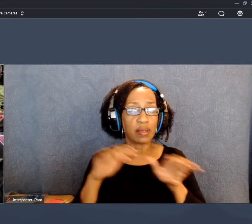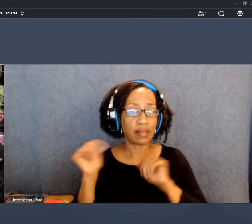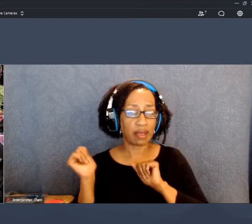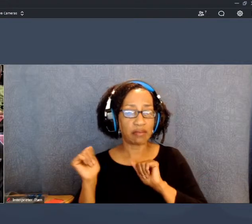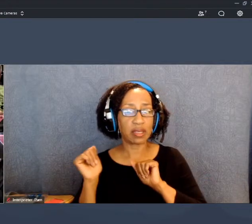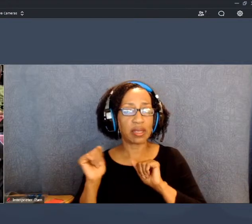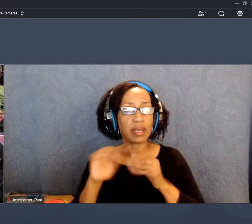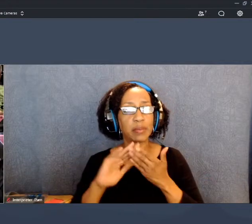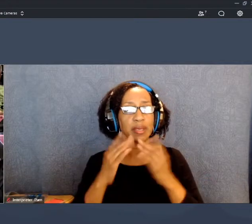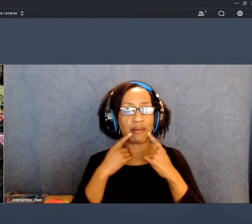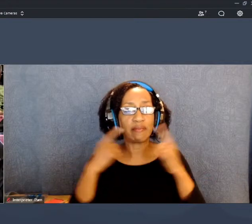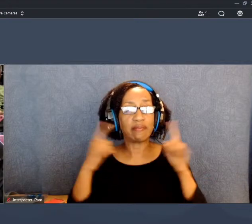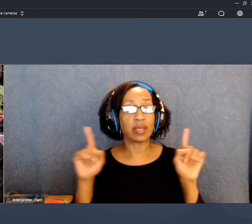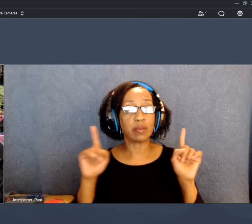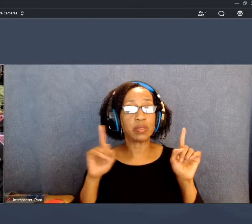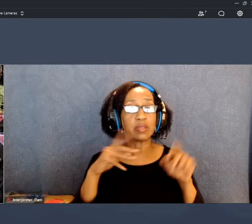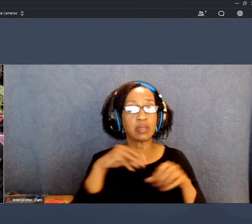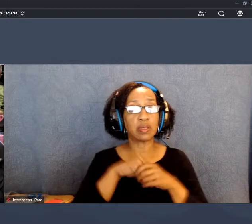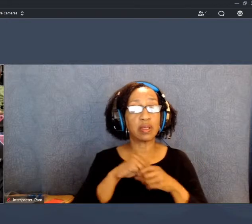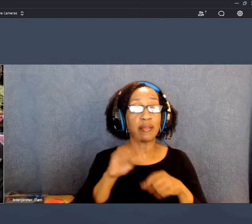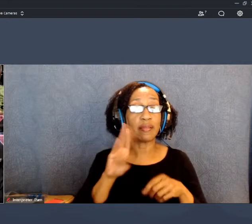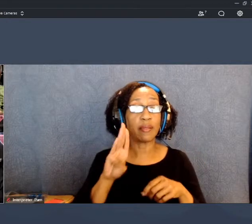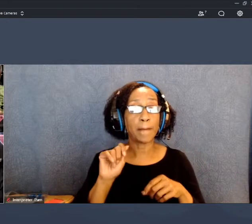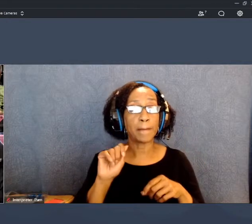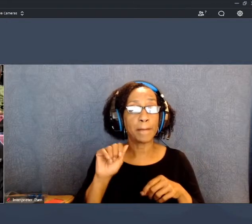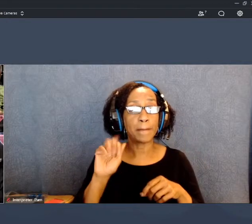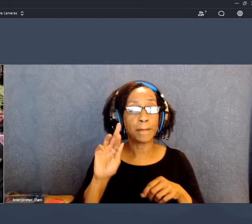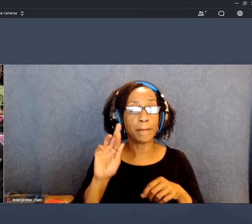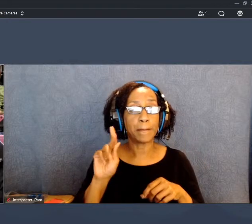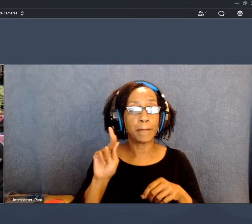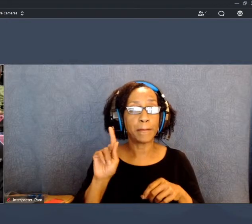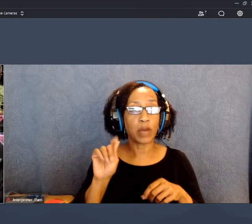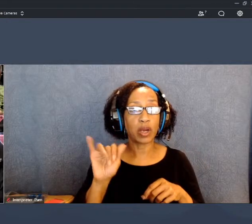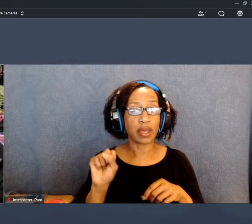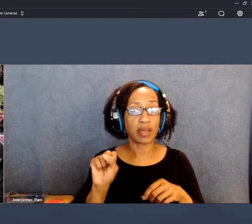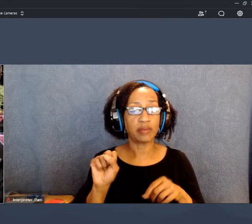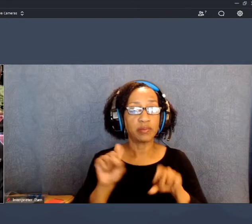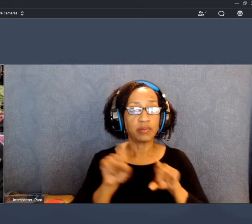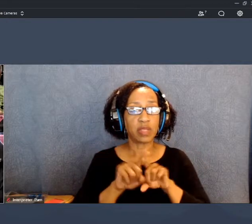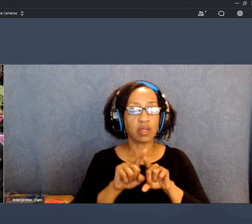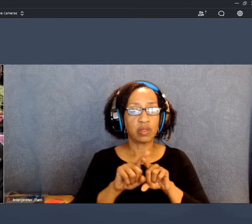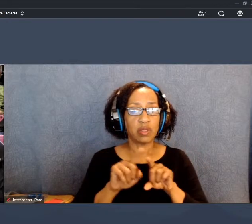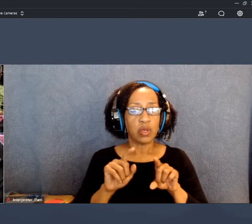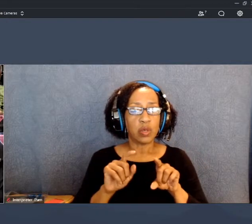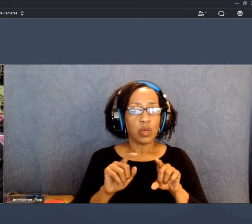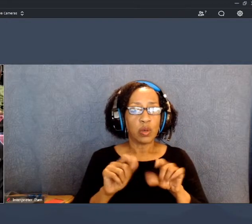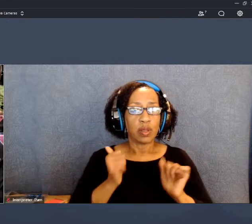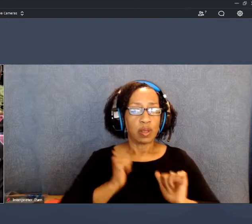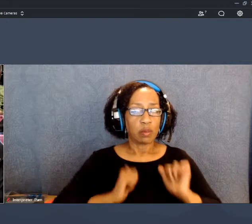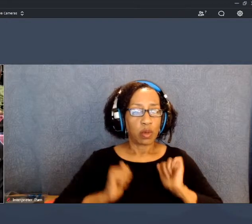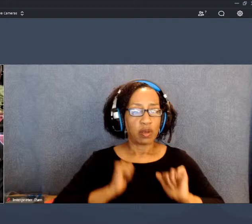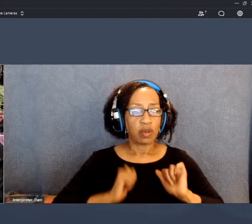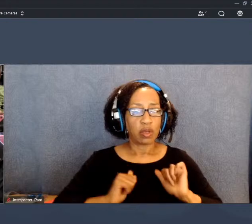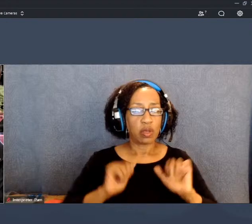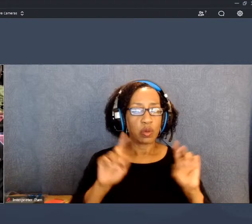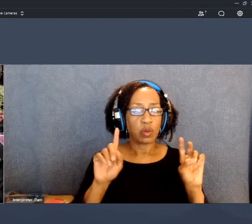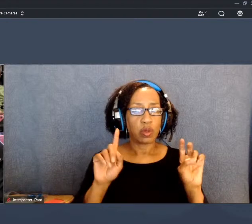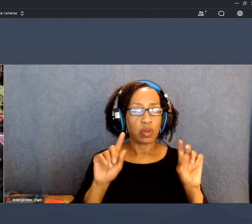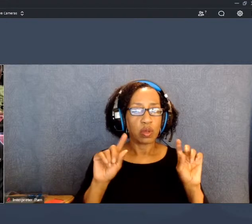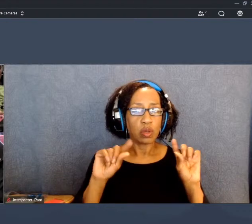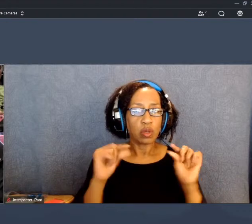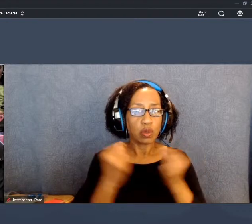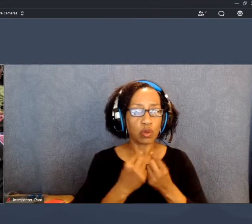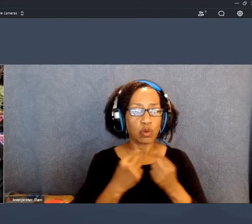of the Vasquez. And whereas with early performances under the group name The